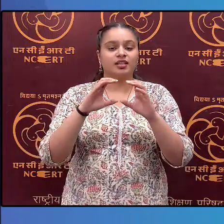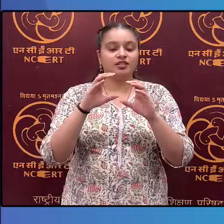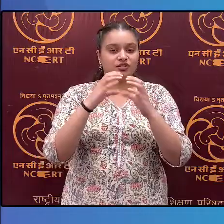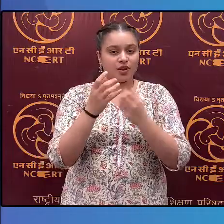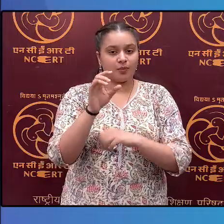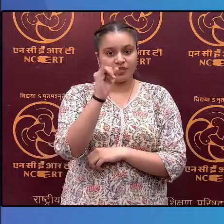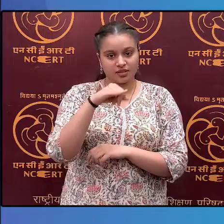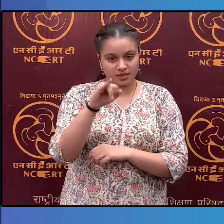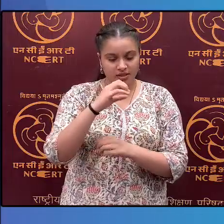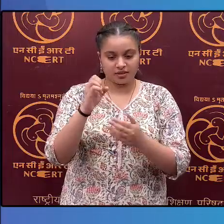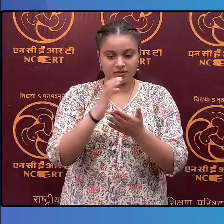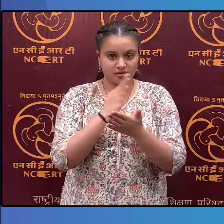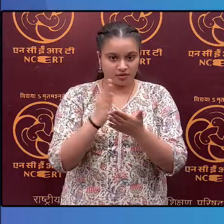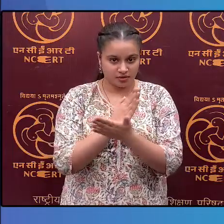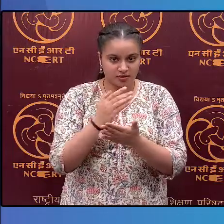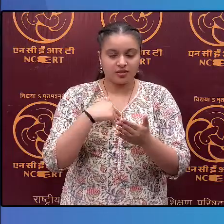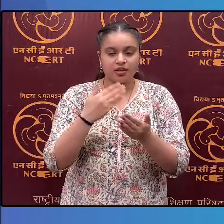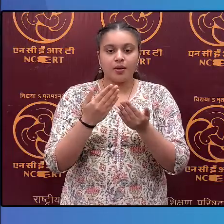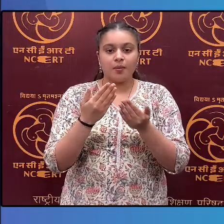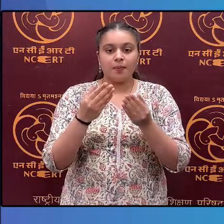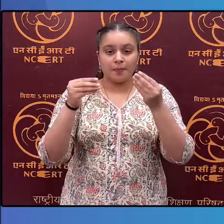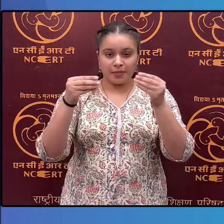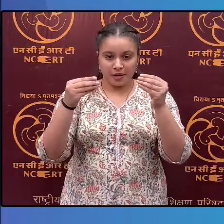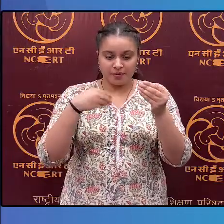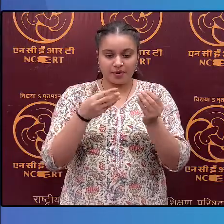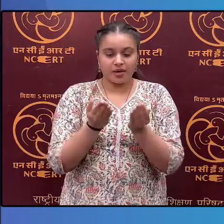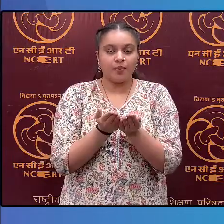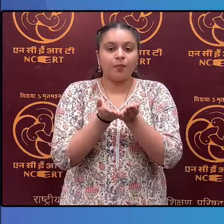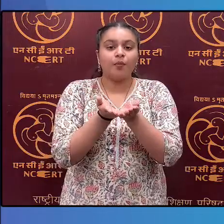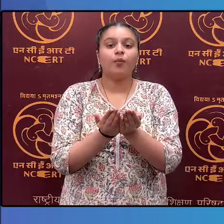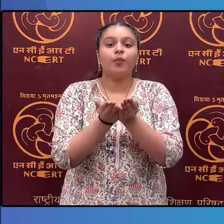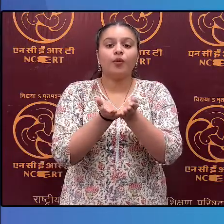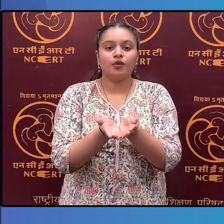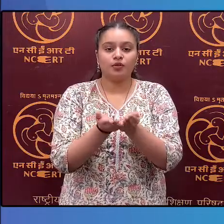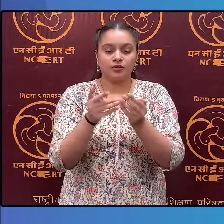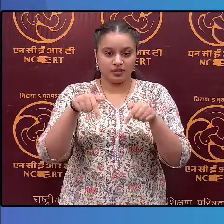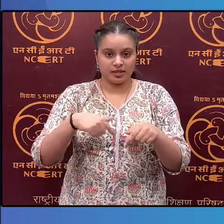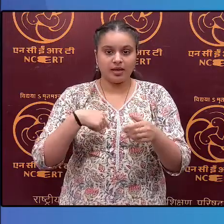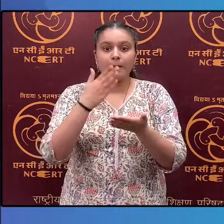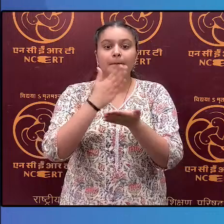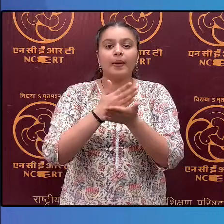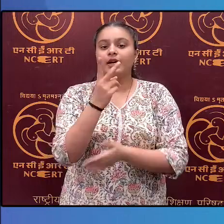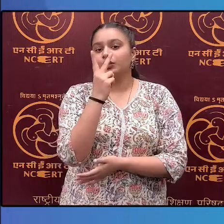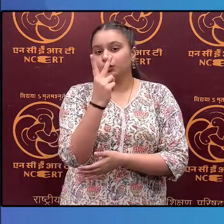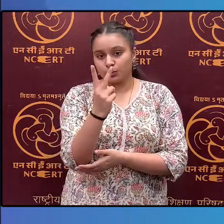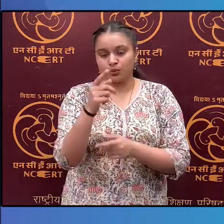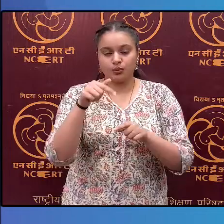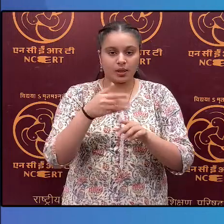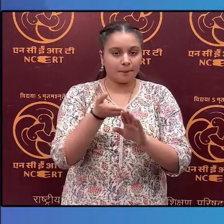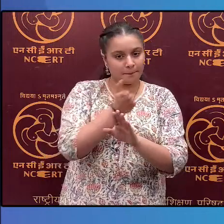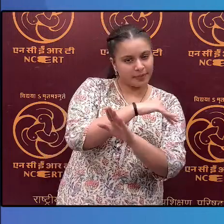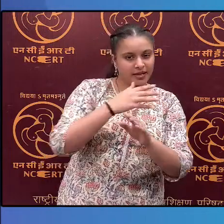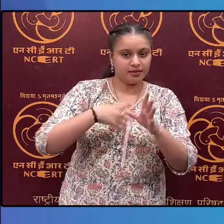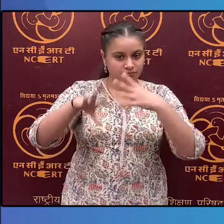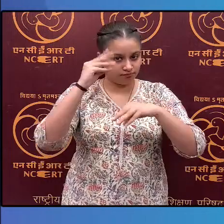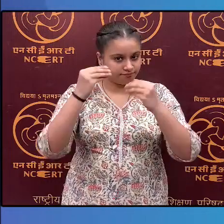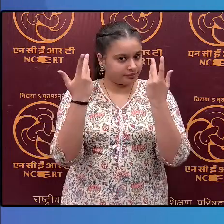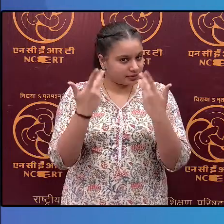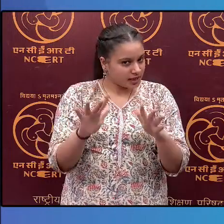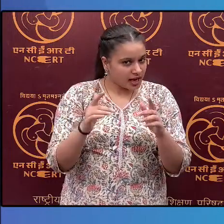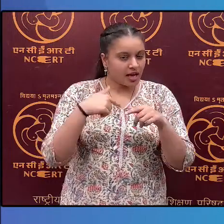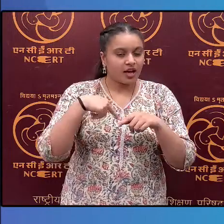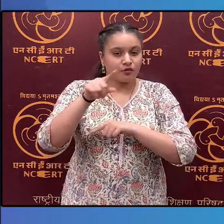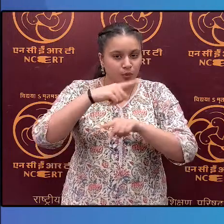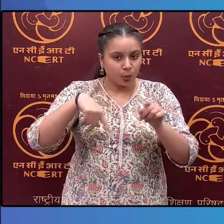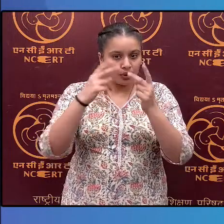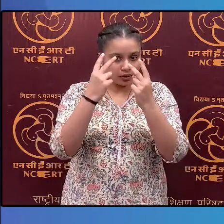board part 2nd. And dear learners, we have already discussed this session in part 1st. If you want to watch